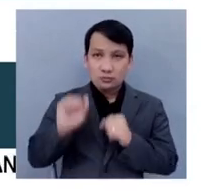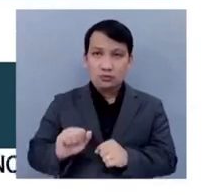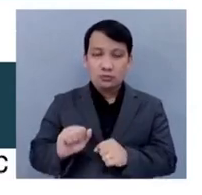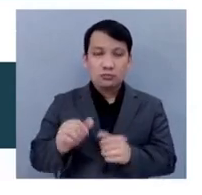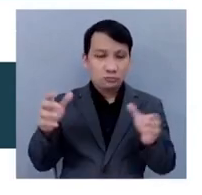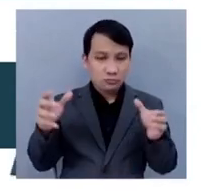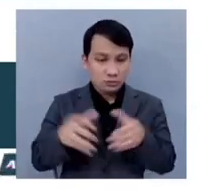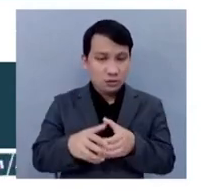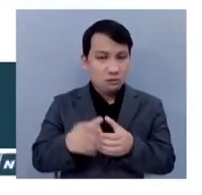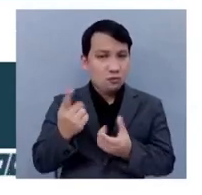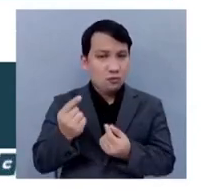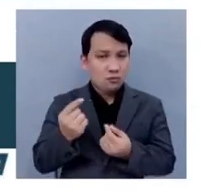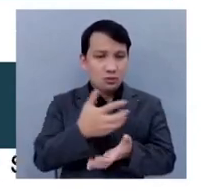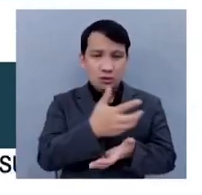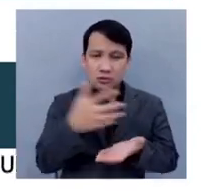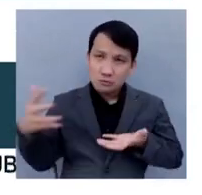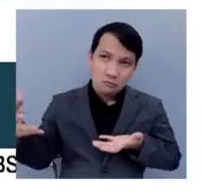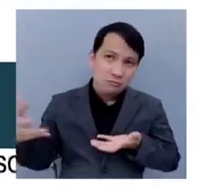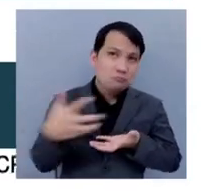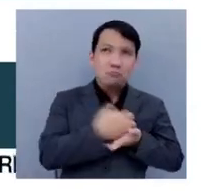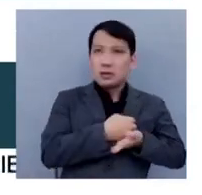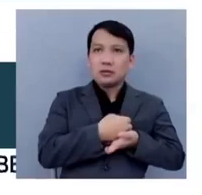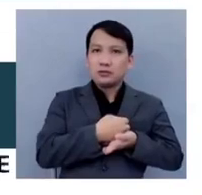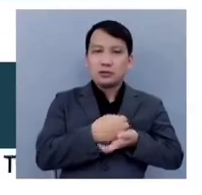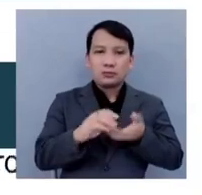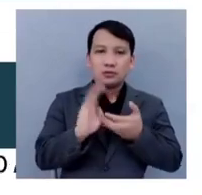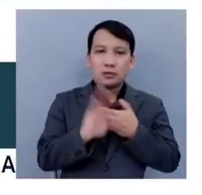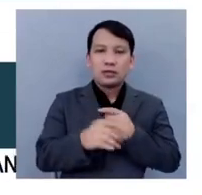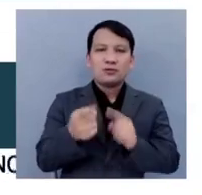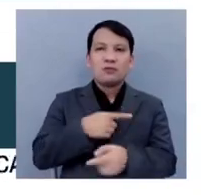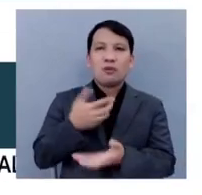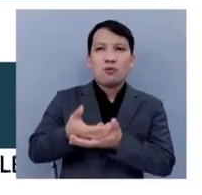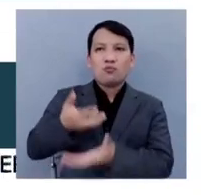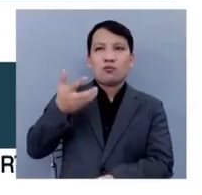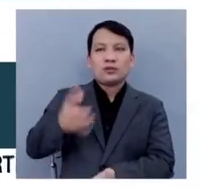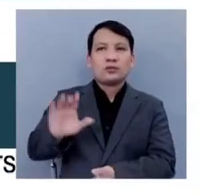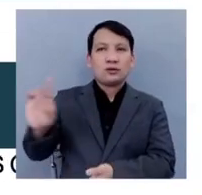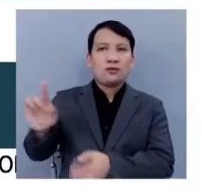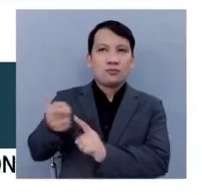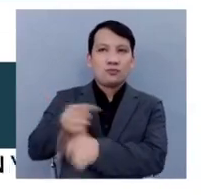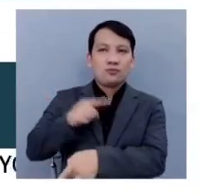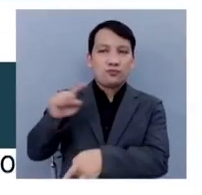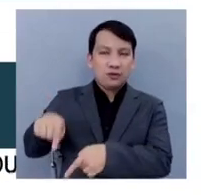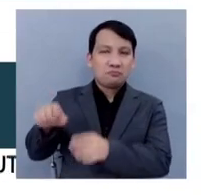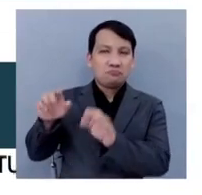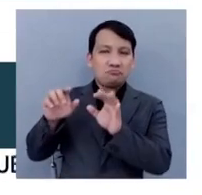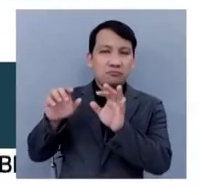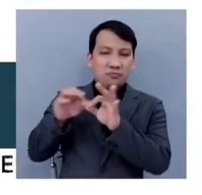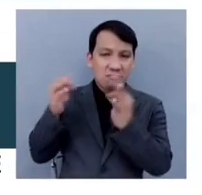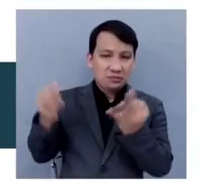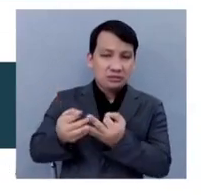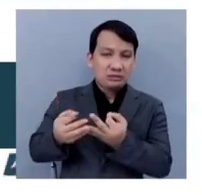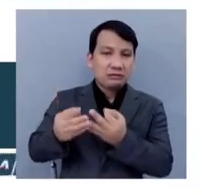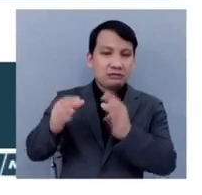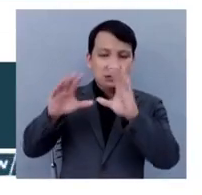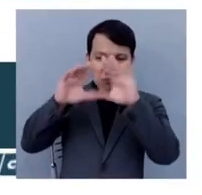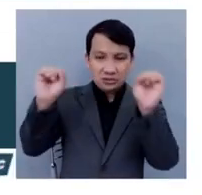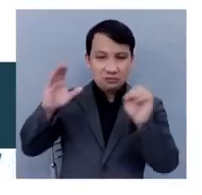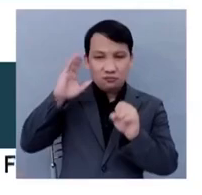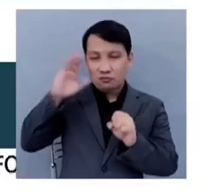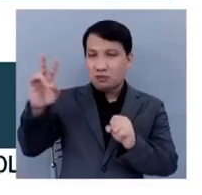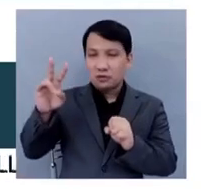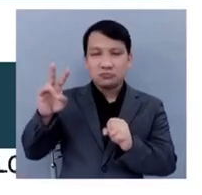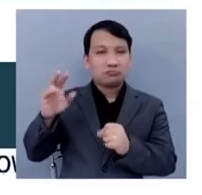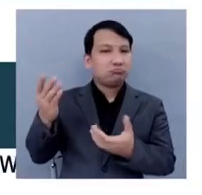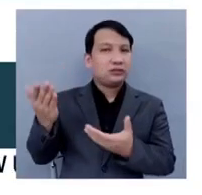all recover ill-gotten assets from the Marcos family. It is possible. We've shown it possible. We've done